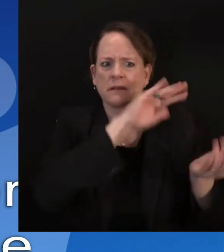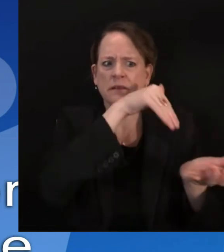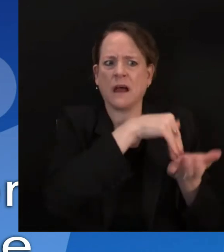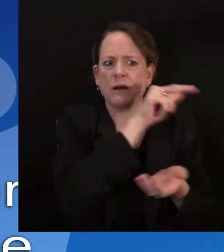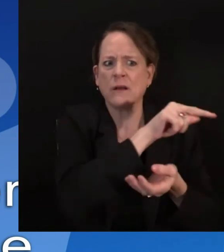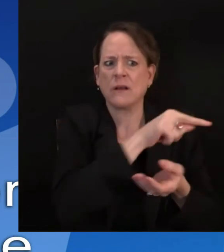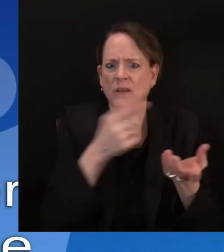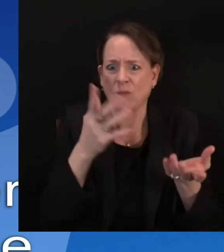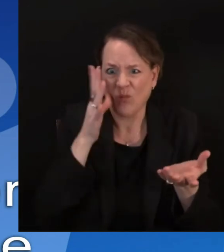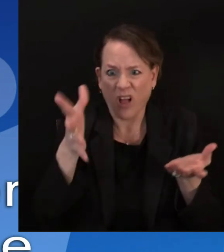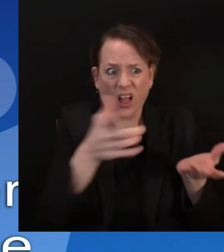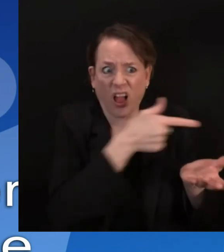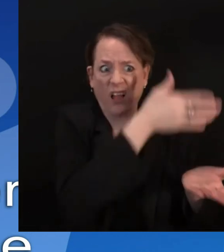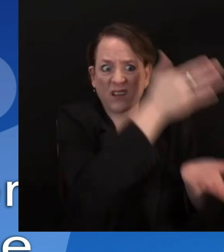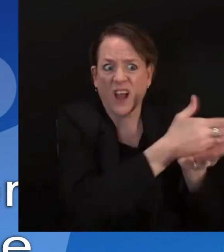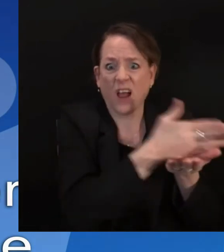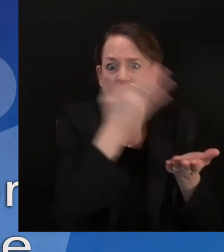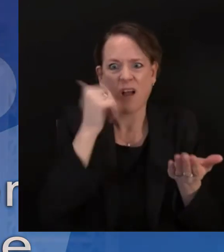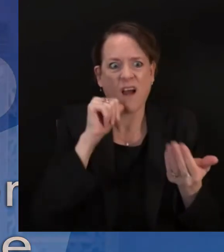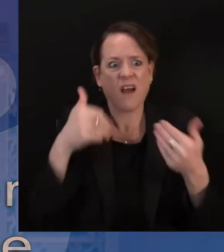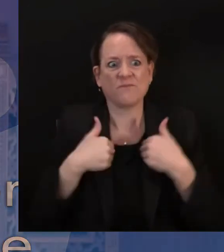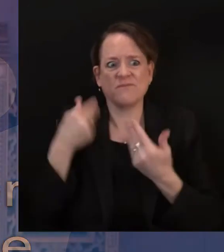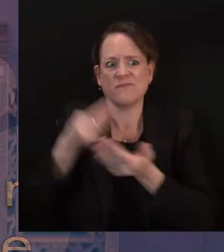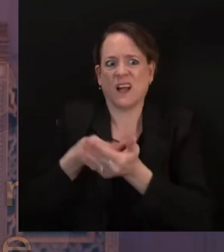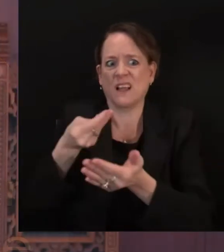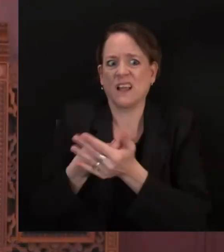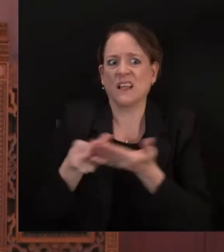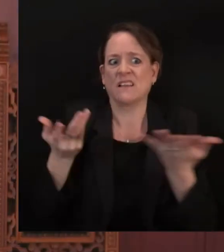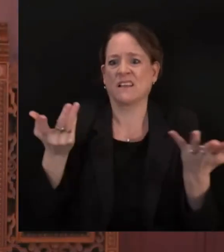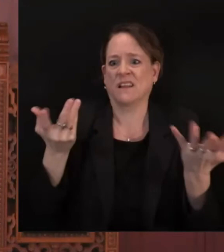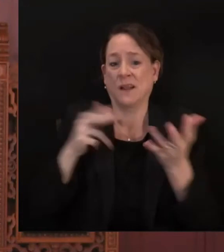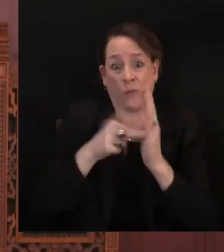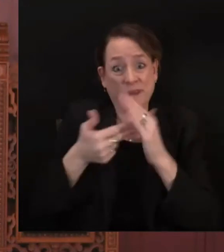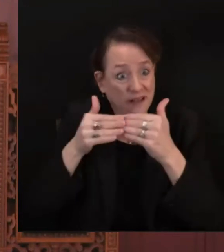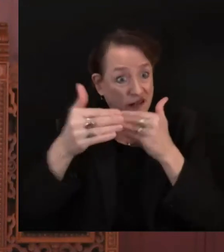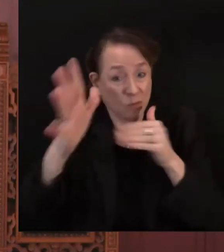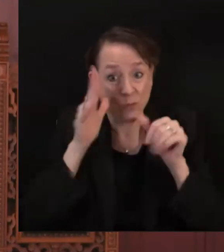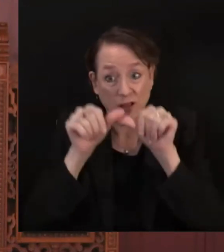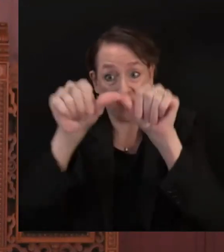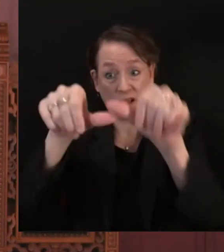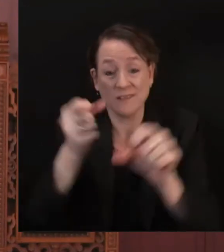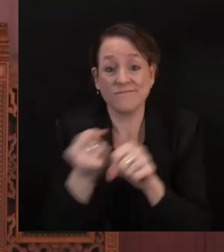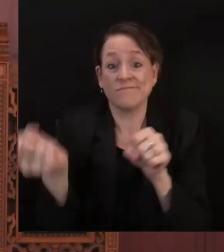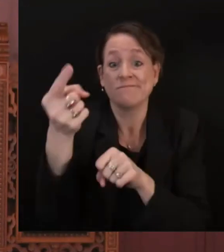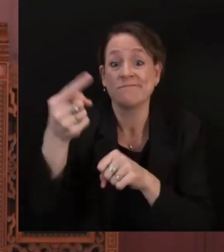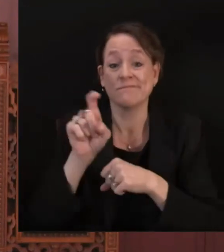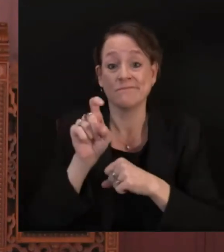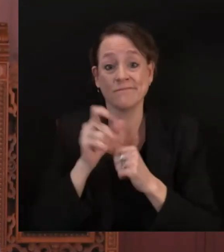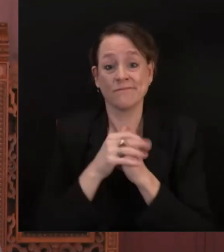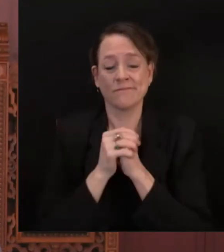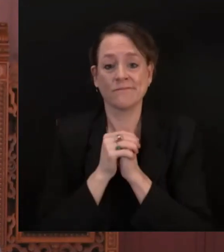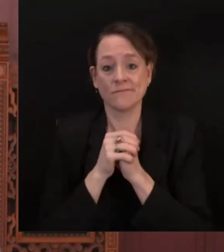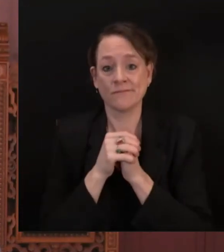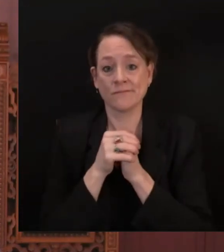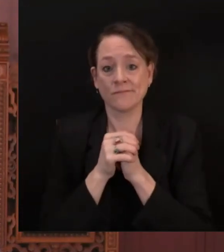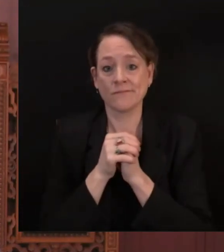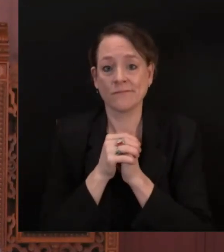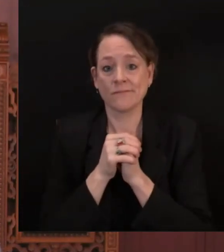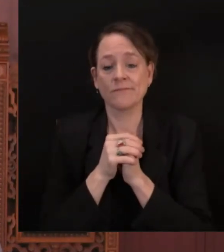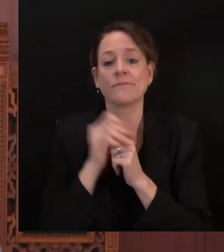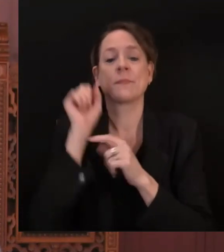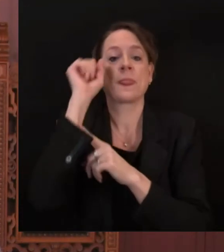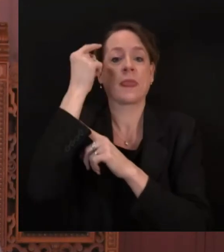year. Certainly, the CARES Act, as I understand it, does have money for us to do contact